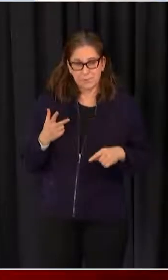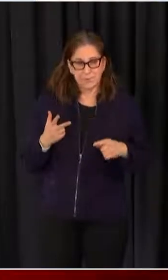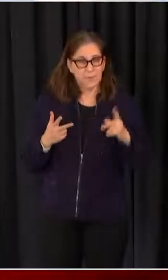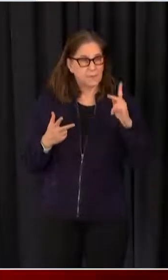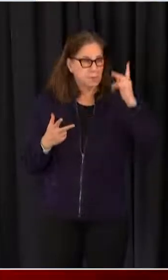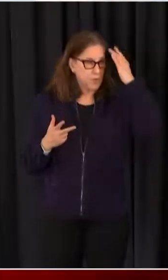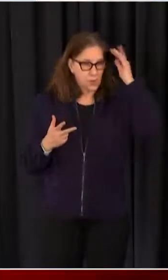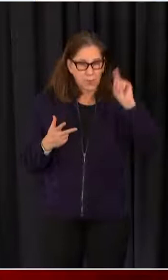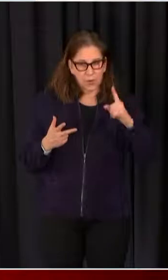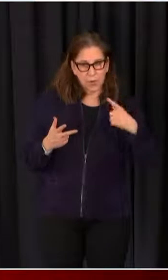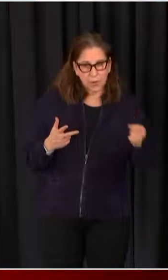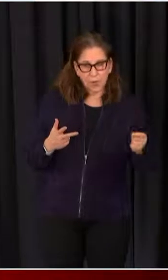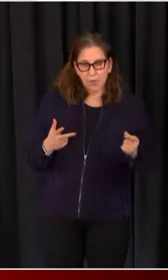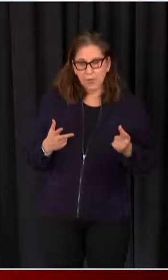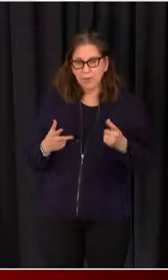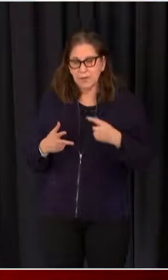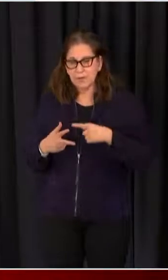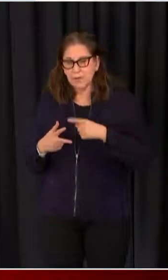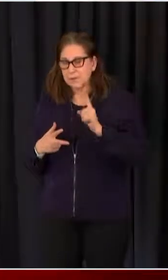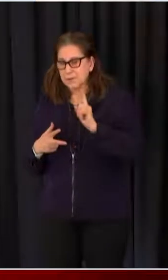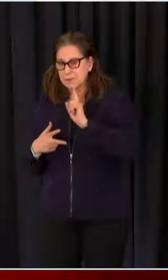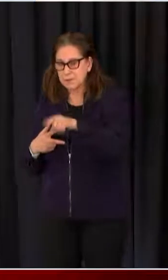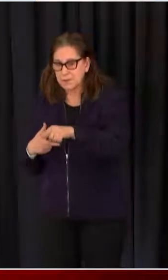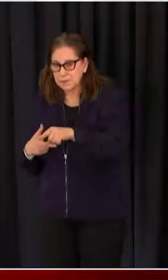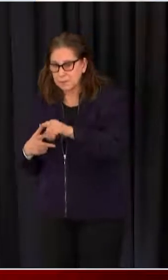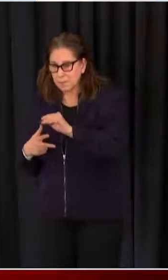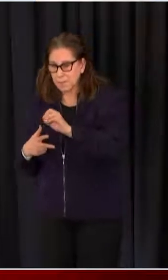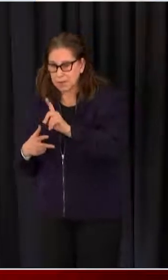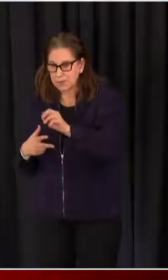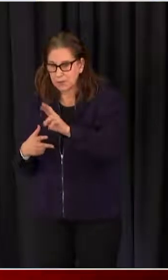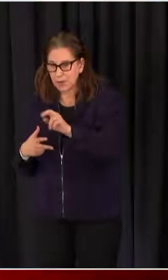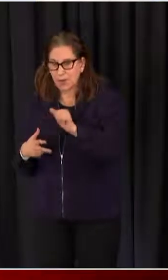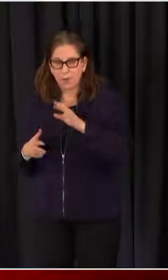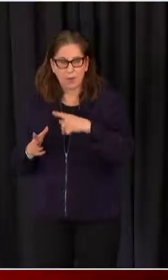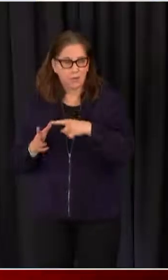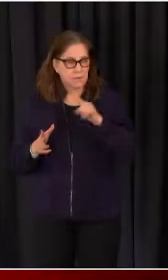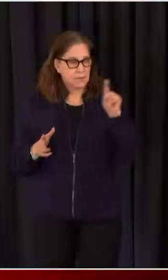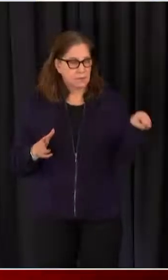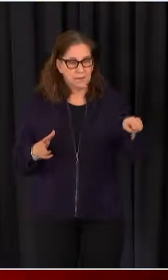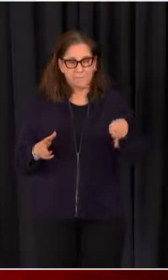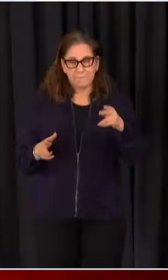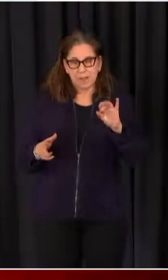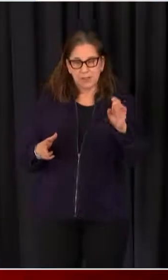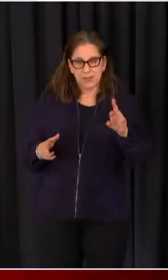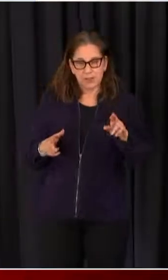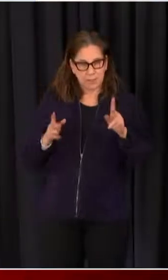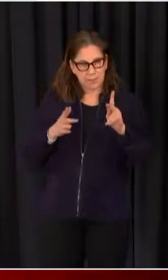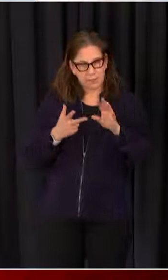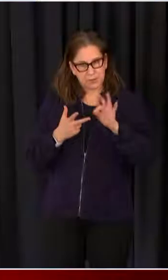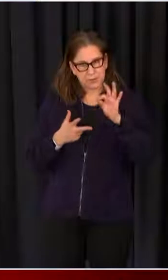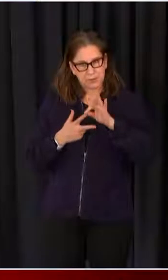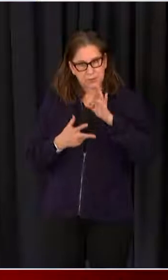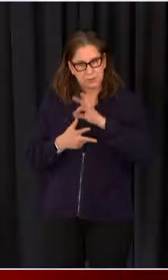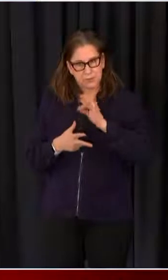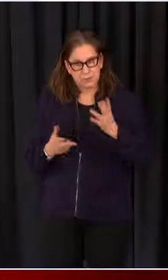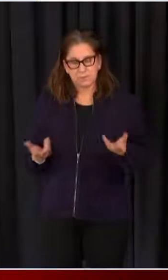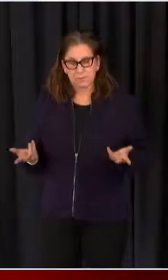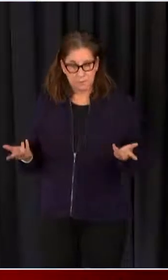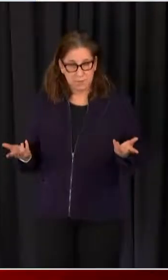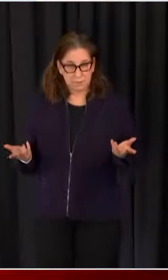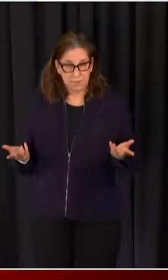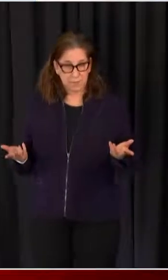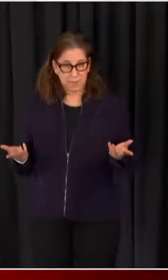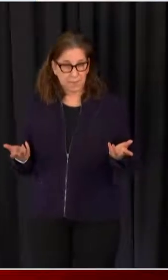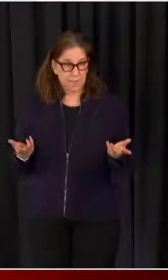that has Johnson & Johnson, they know they're going to a place that has Moderna, they know they're going to a place that has Pfizer. The storage and handling requirements may